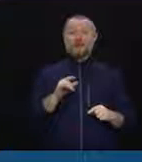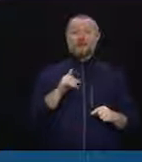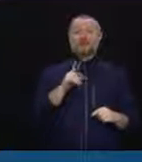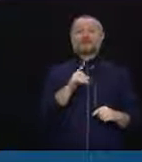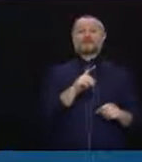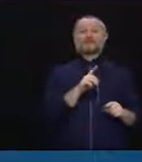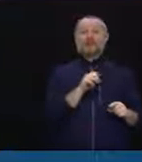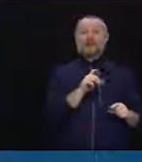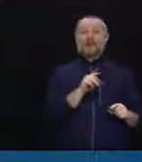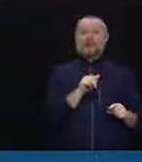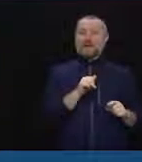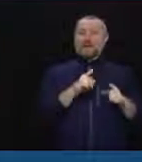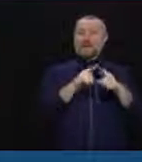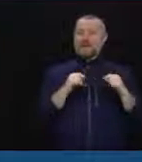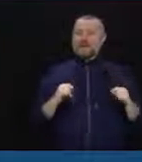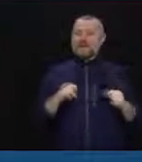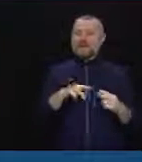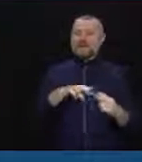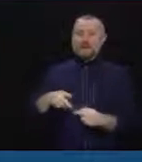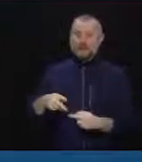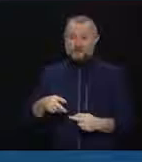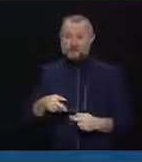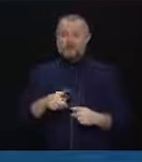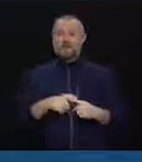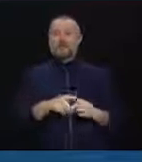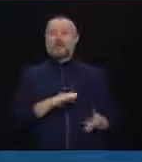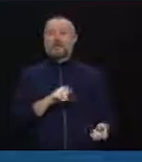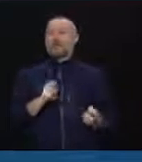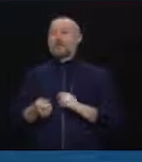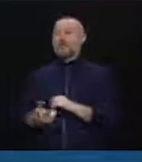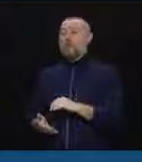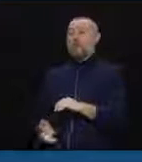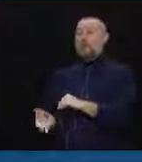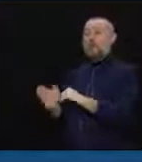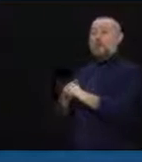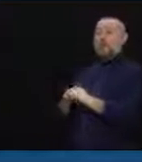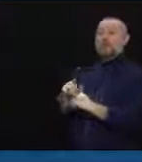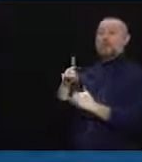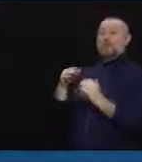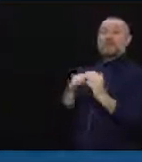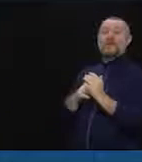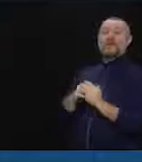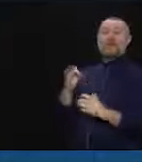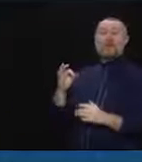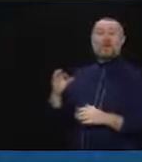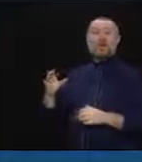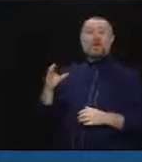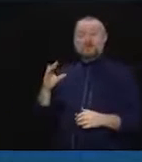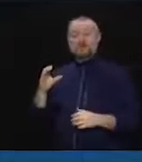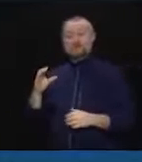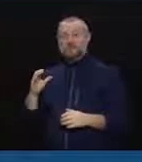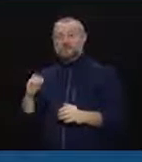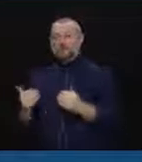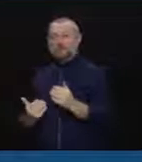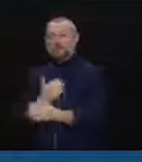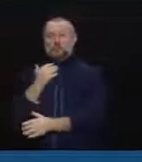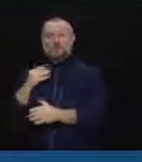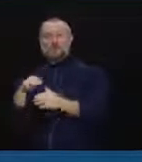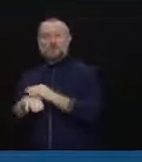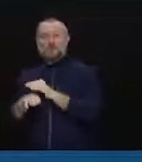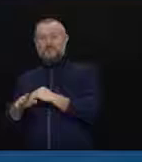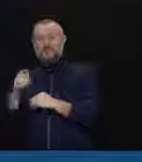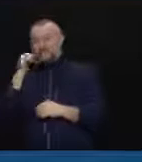admissions went up to 1,900 a day. Daily new admissions was 1,900. We are now down to a much better number,